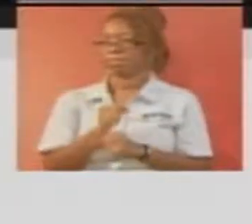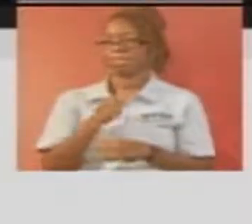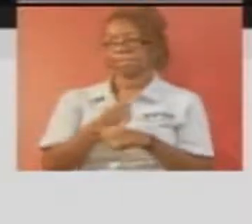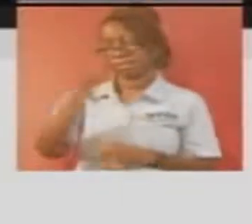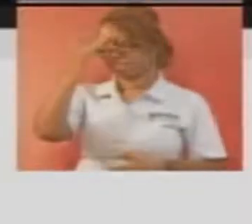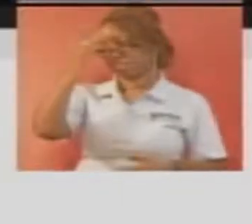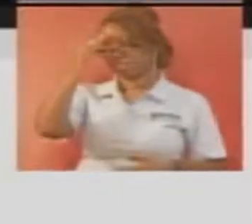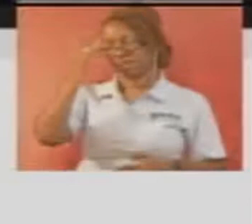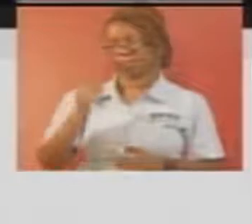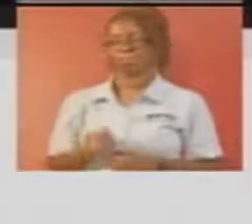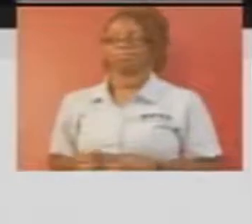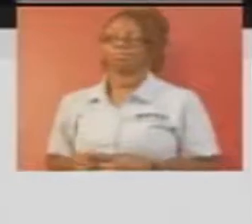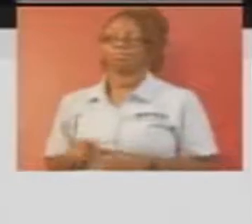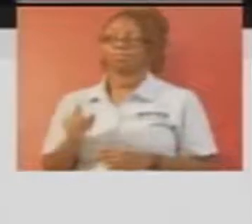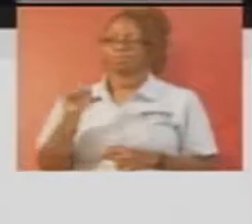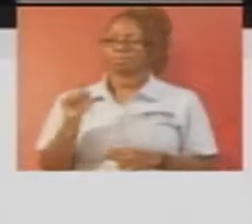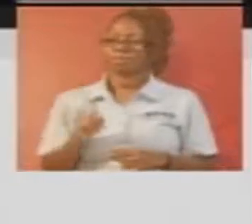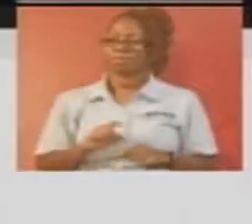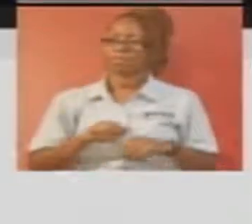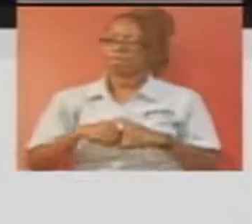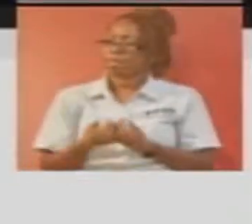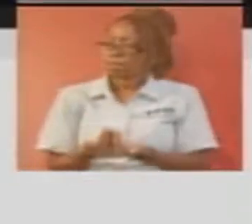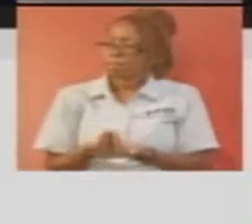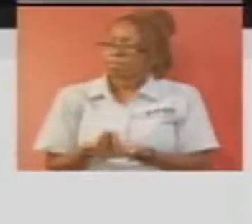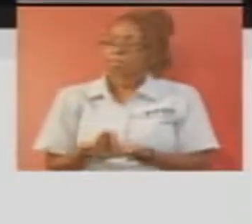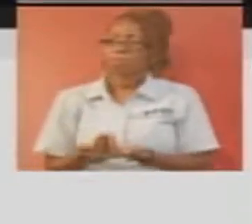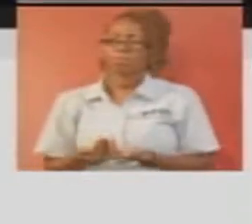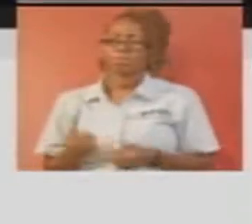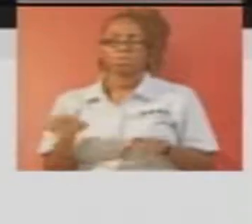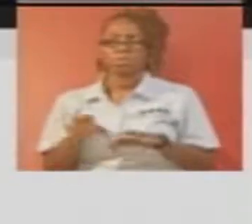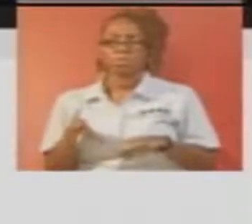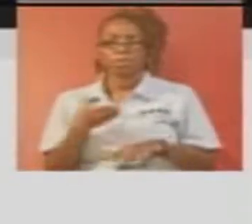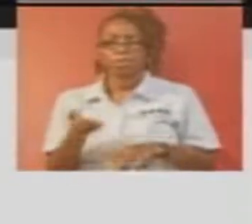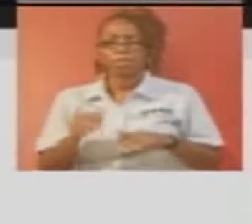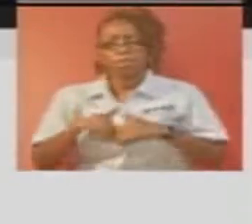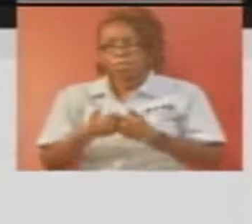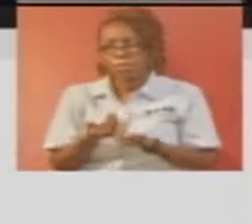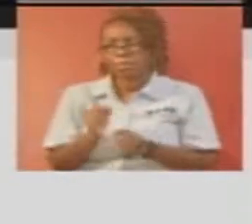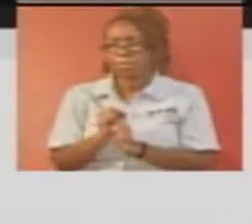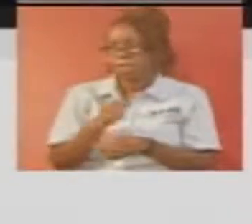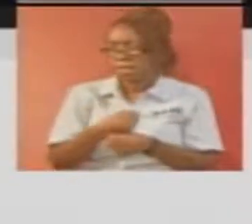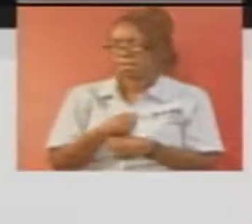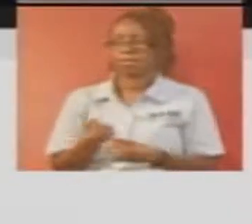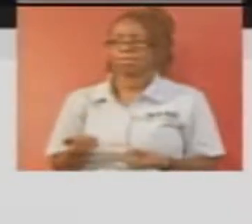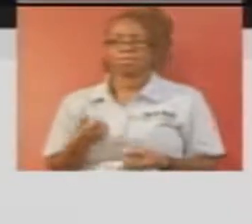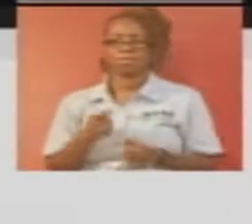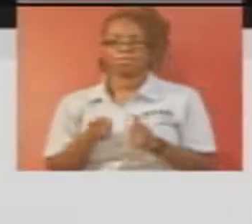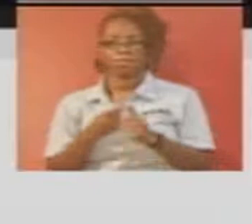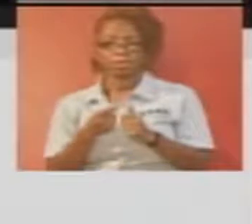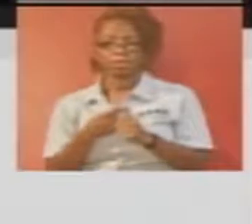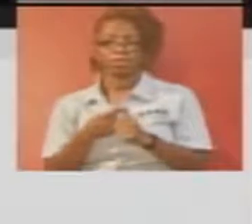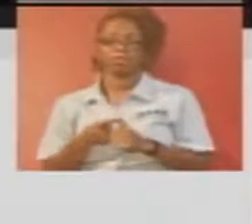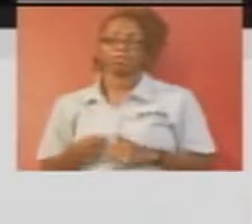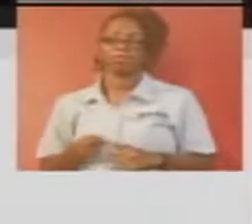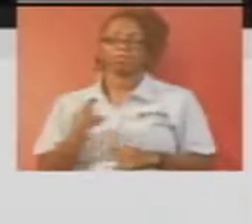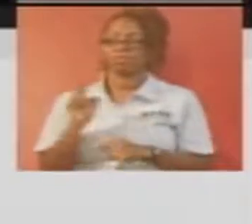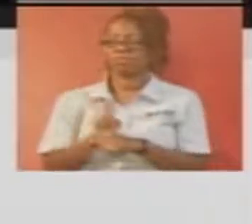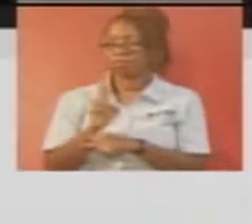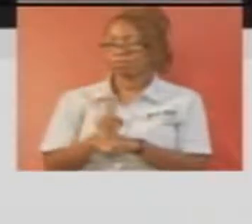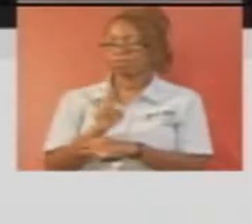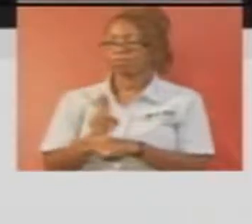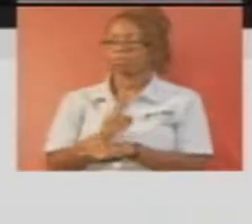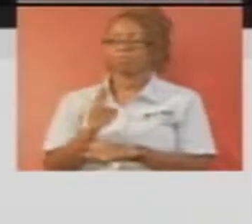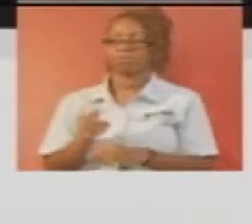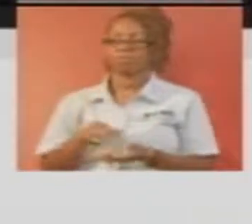way, the top left, is to use a live attenuated virus, which is basically a weakened or a similar version